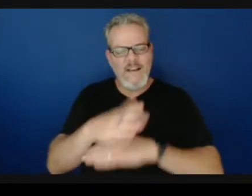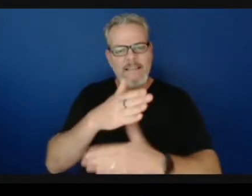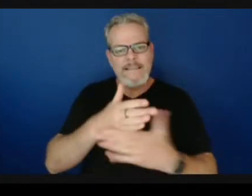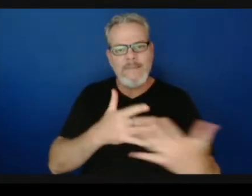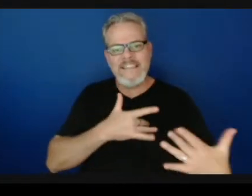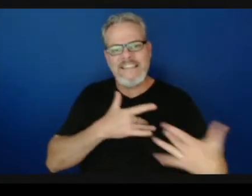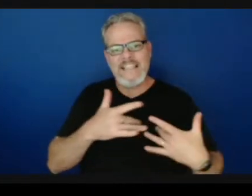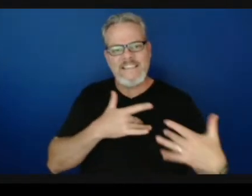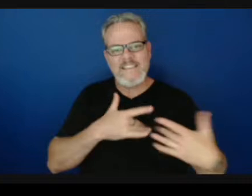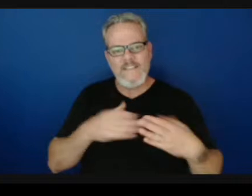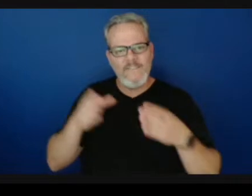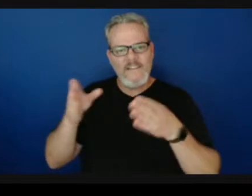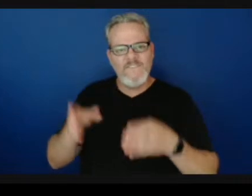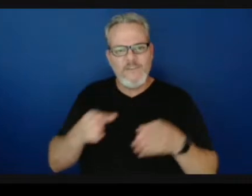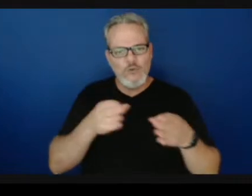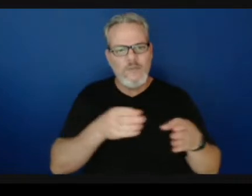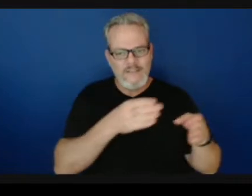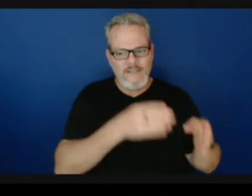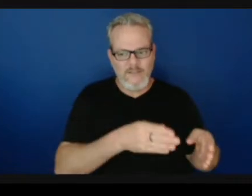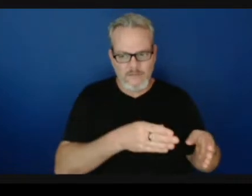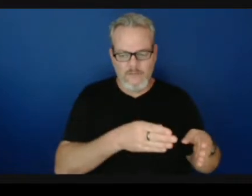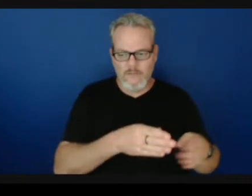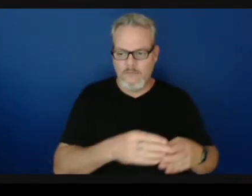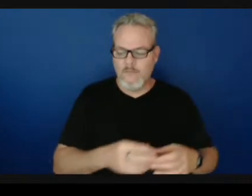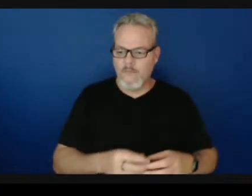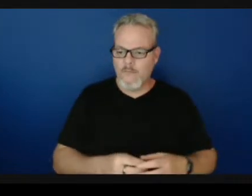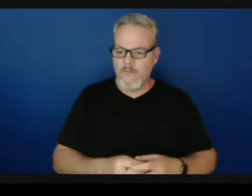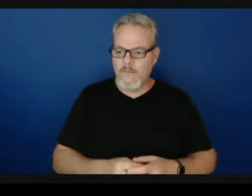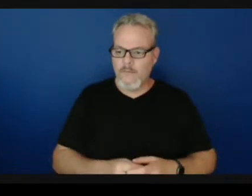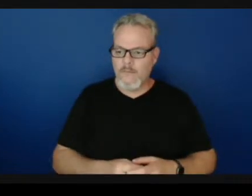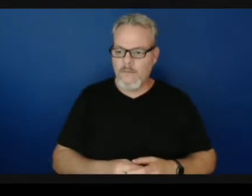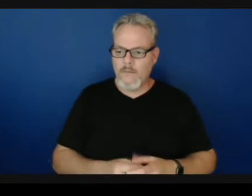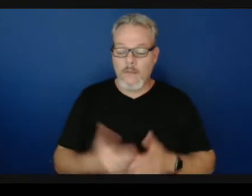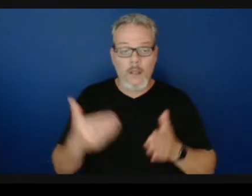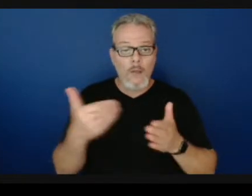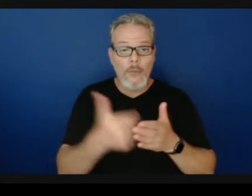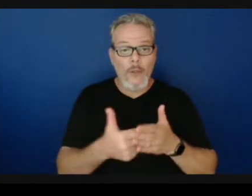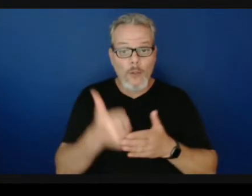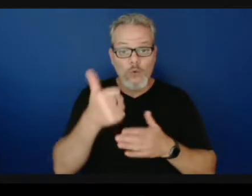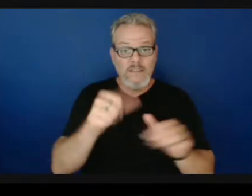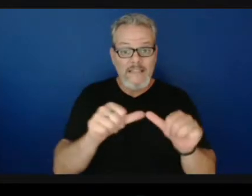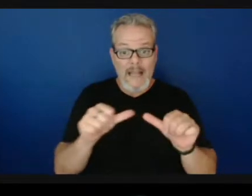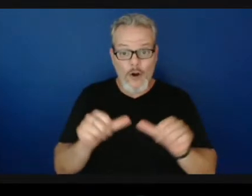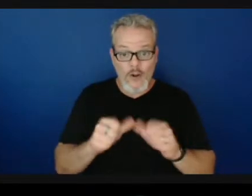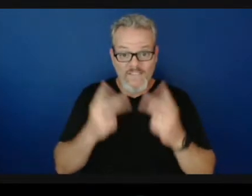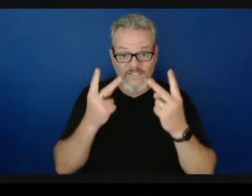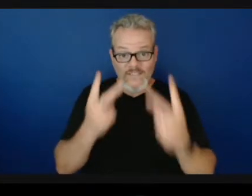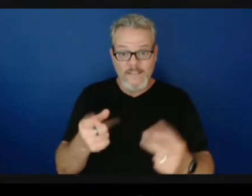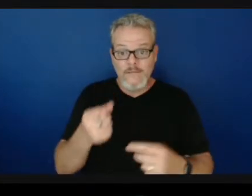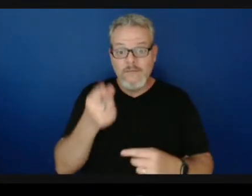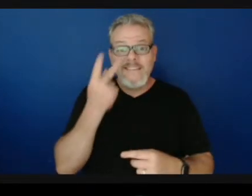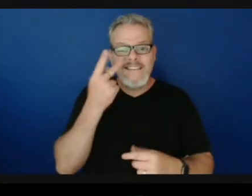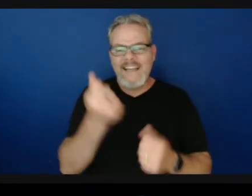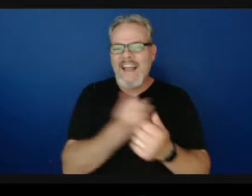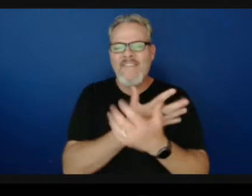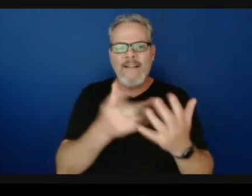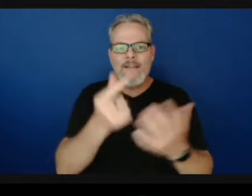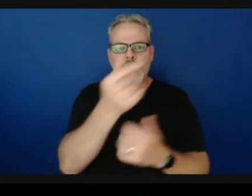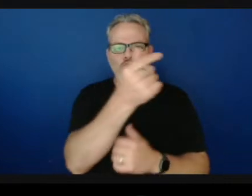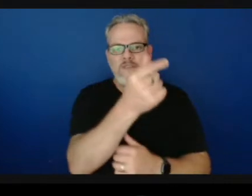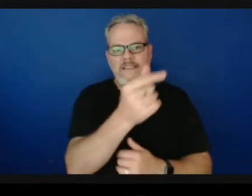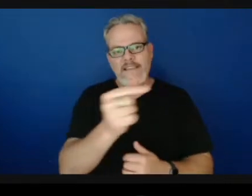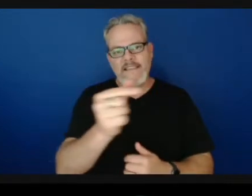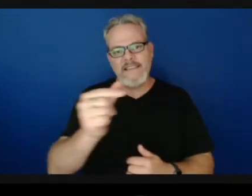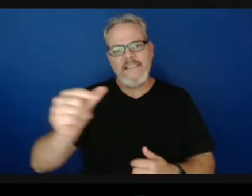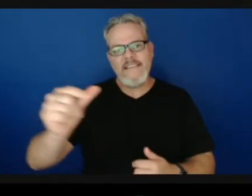areas. The closest area to the emission sources that people are likely to go is a national park, and there everything is still in the green. So